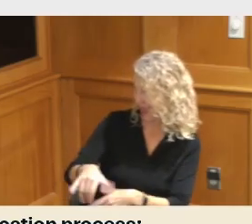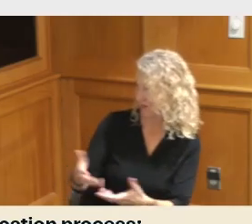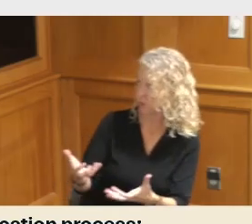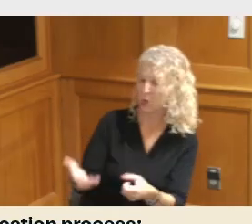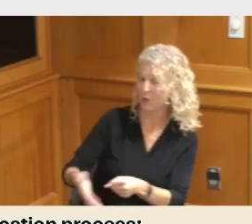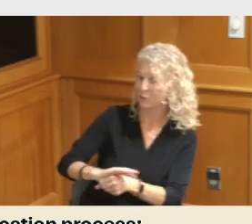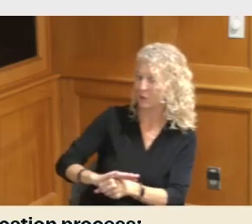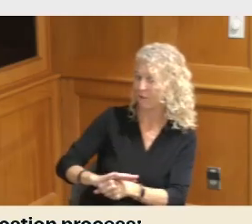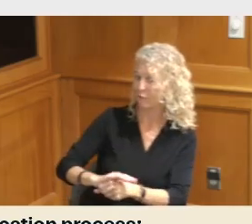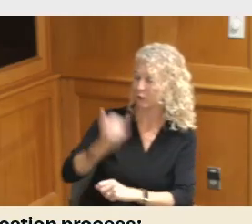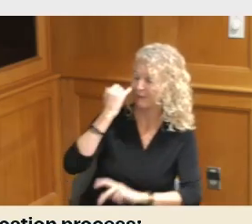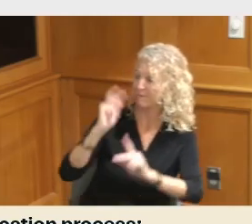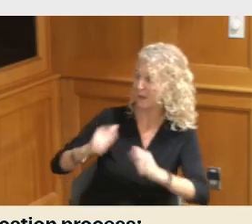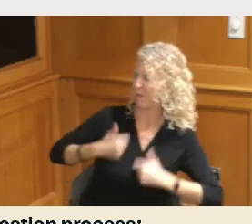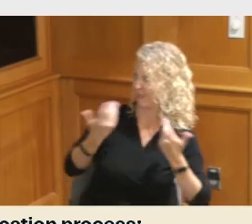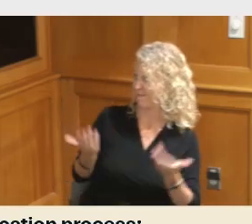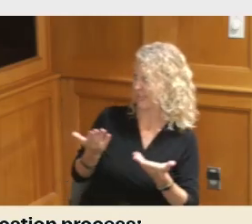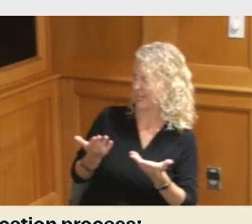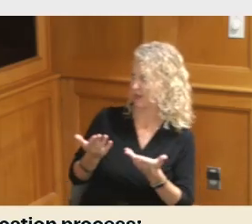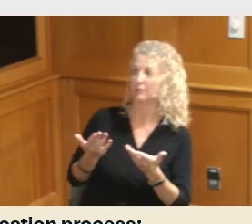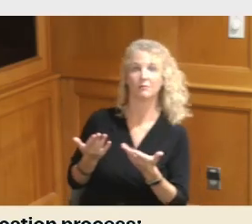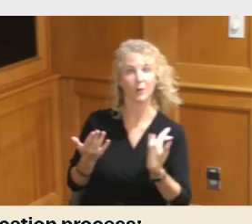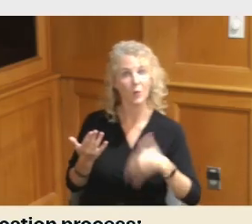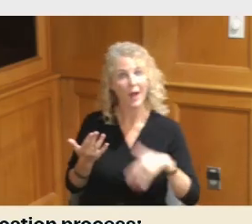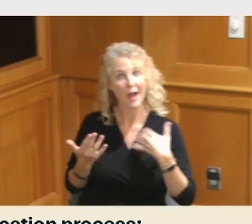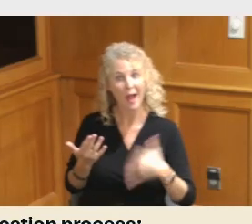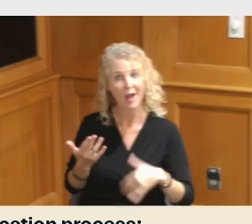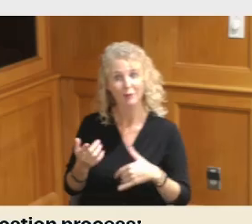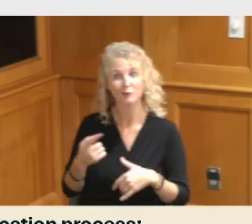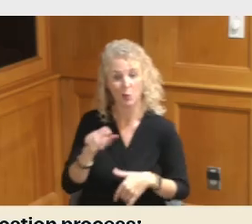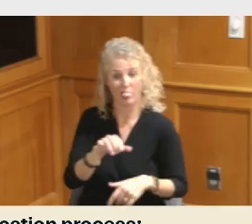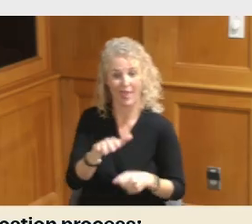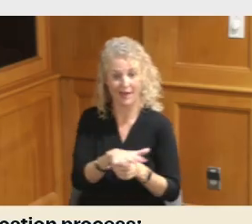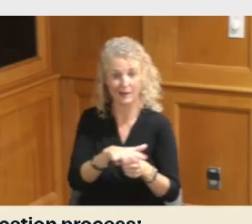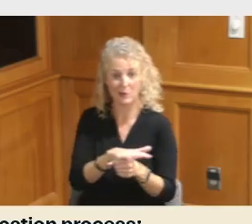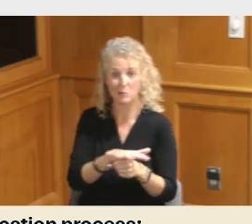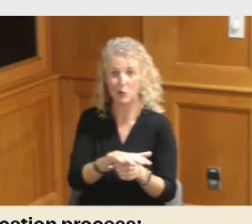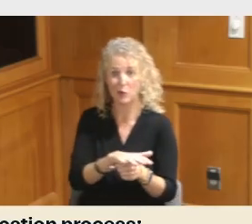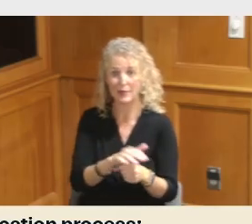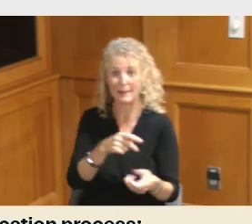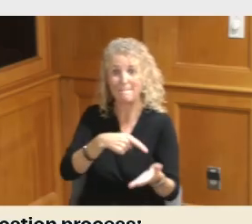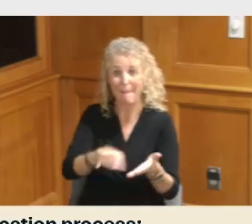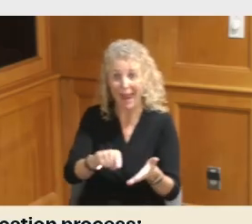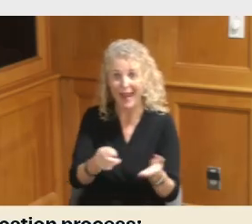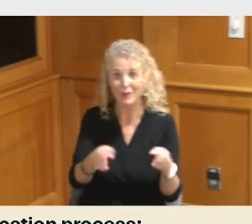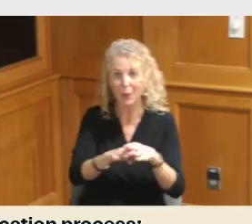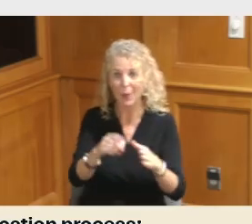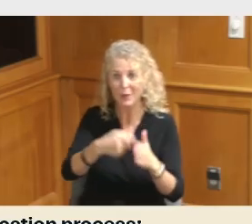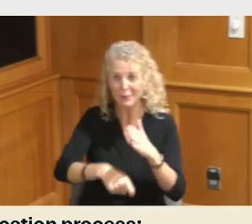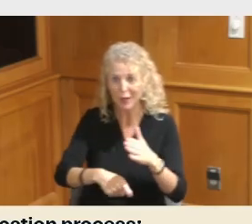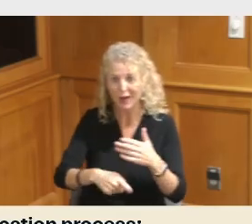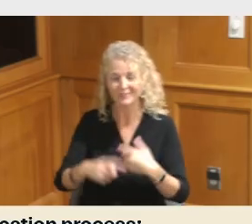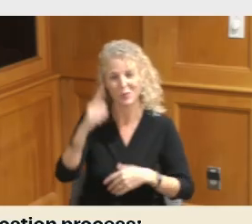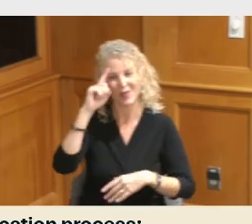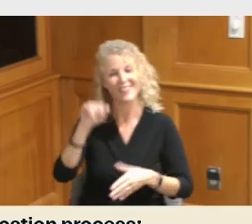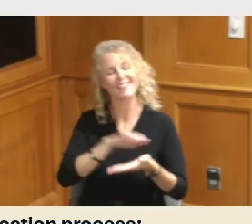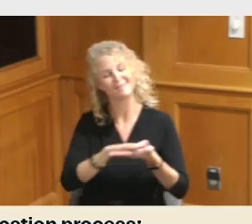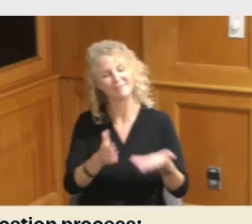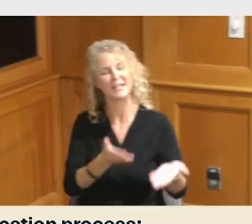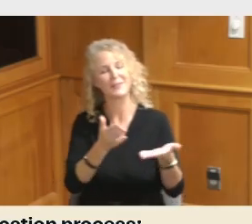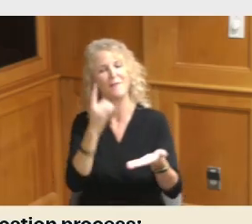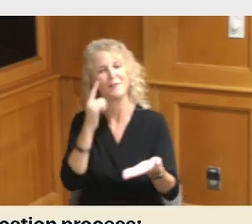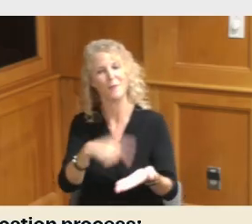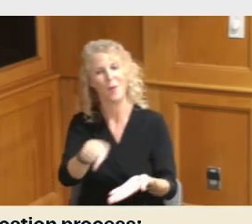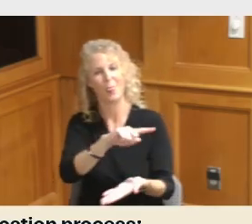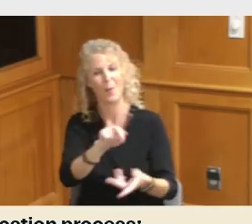for homeowners in our community who might apply and be awarded a loan. So we're really excited about that, and I think that's a nice offering for